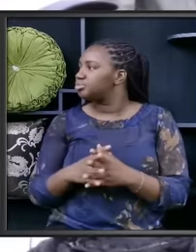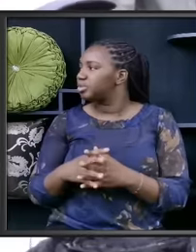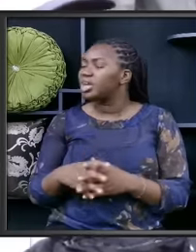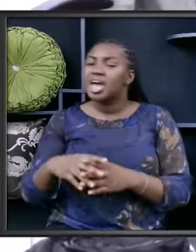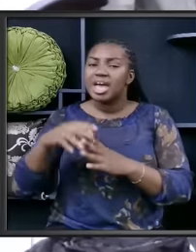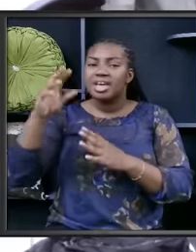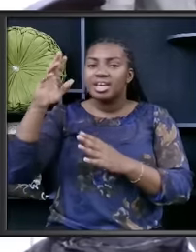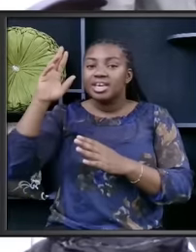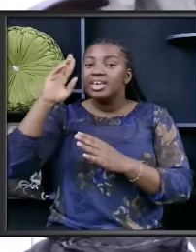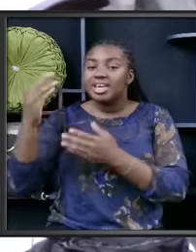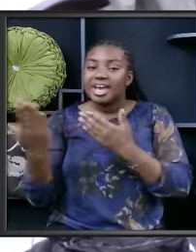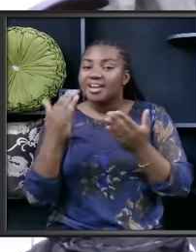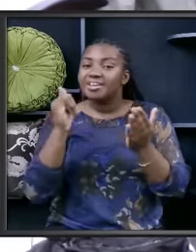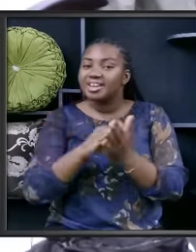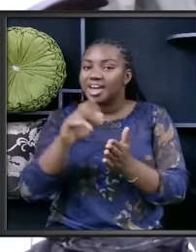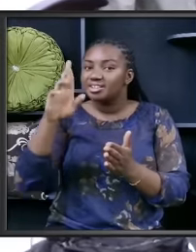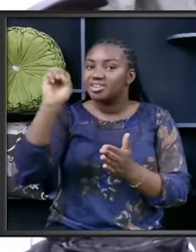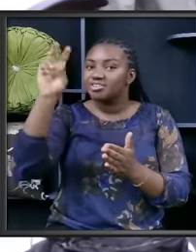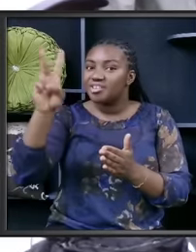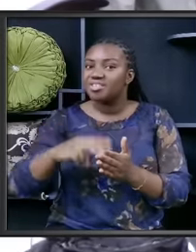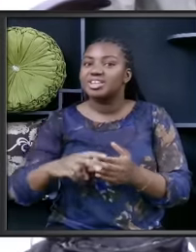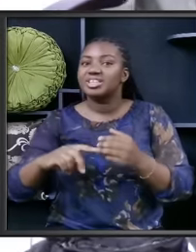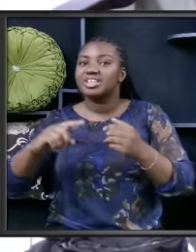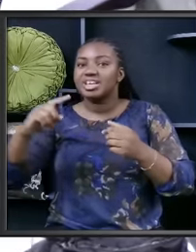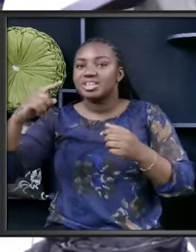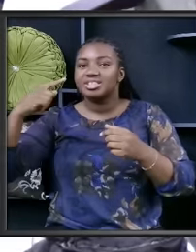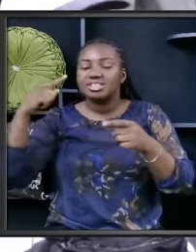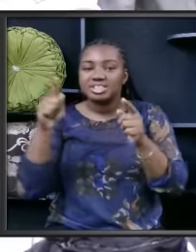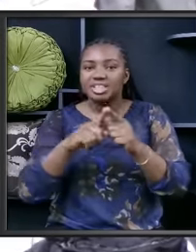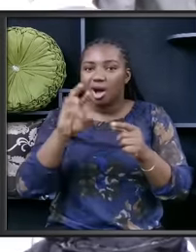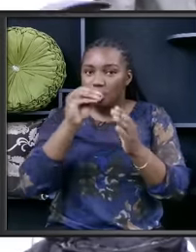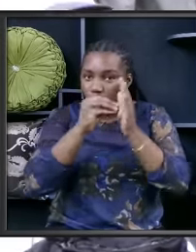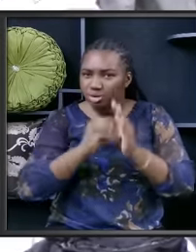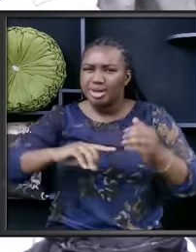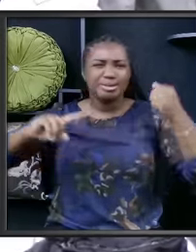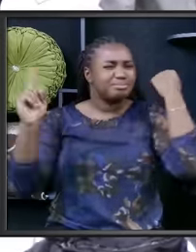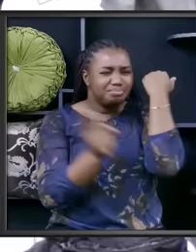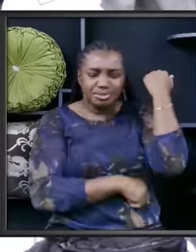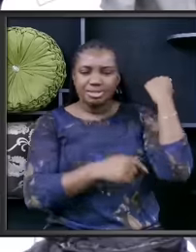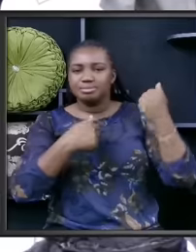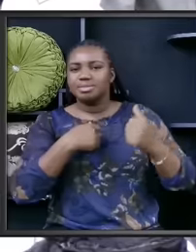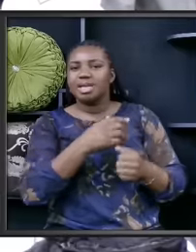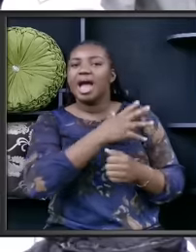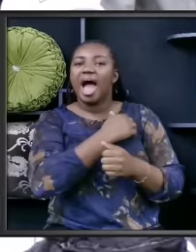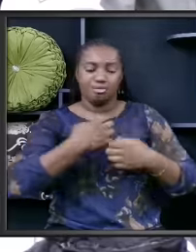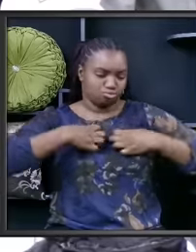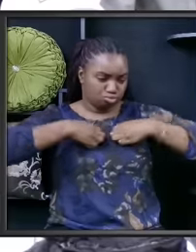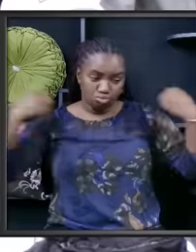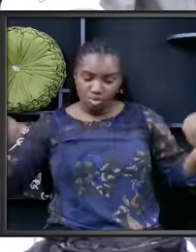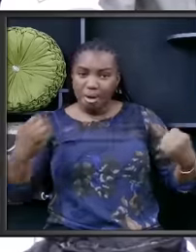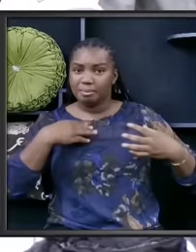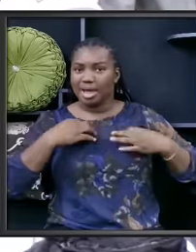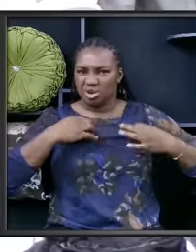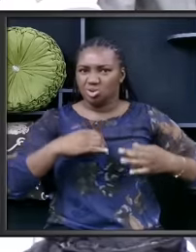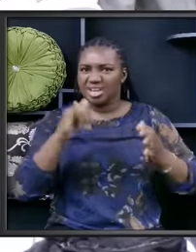now he carry that Reverend Sister own. Beat me for road that they tear my clothes for Ukwachi. Say, I can't ask him.